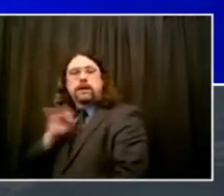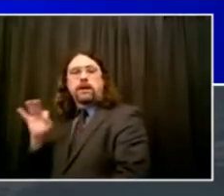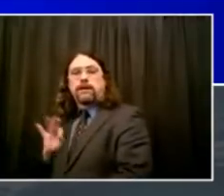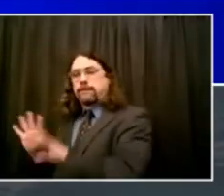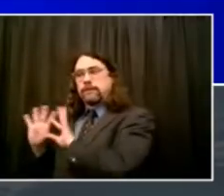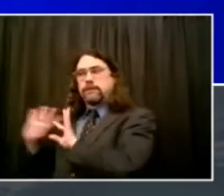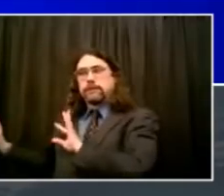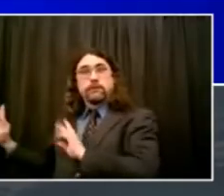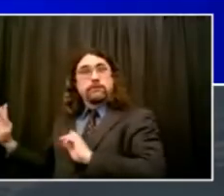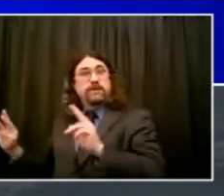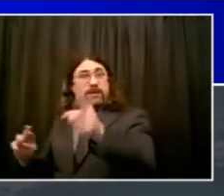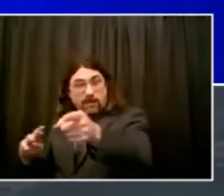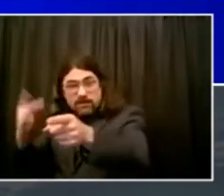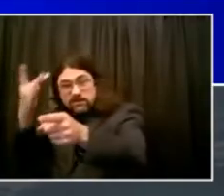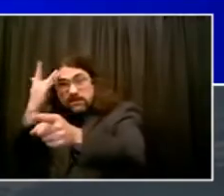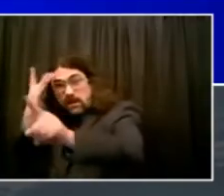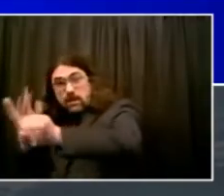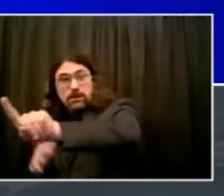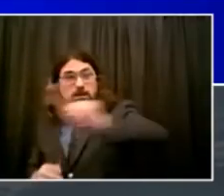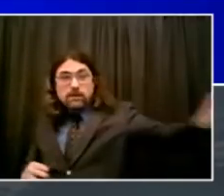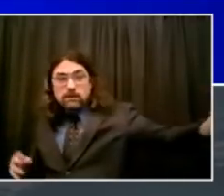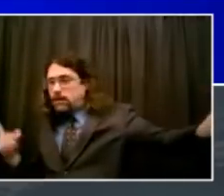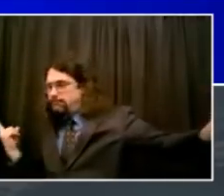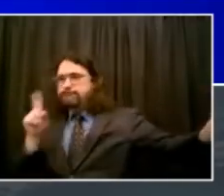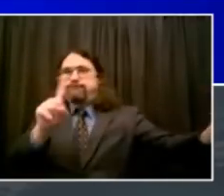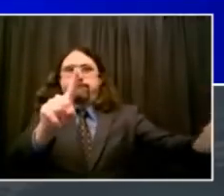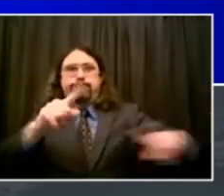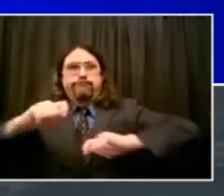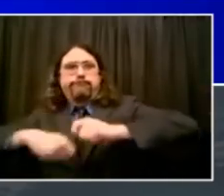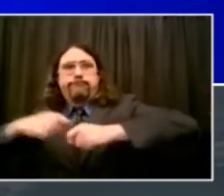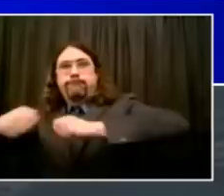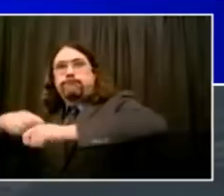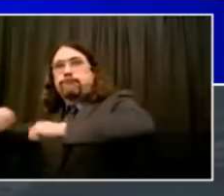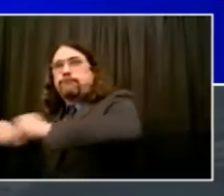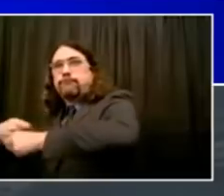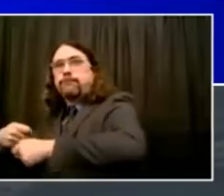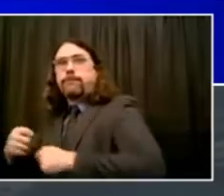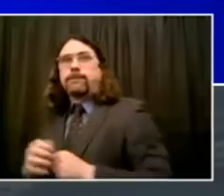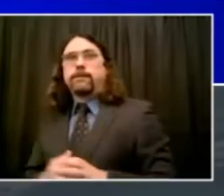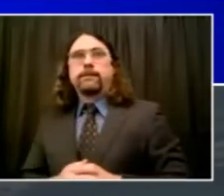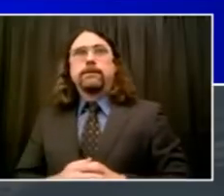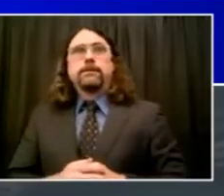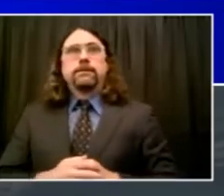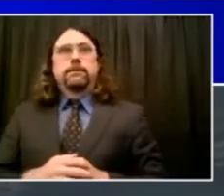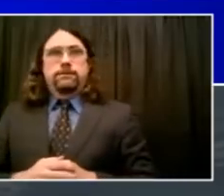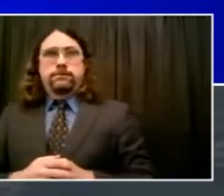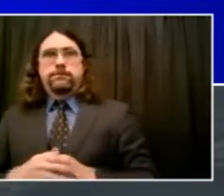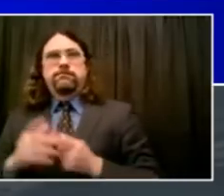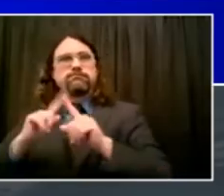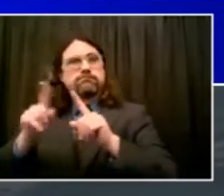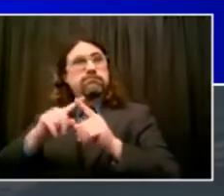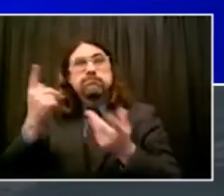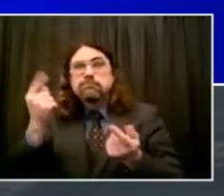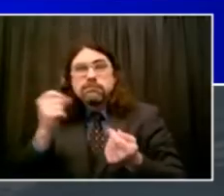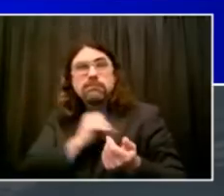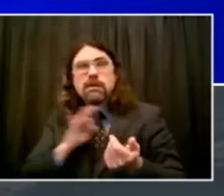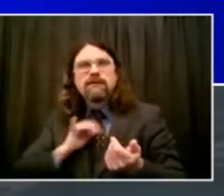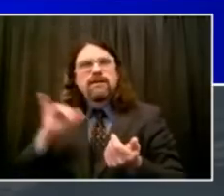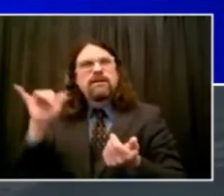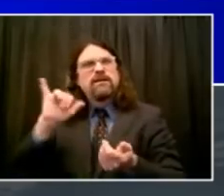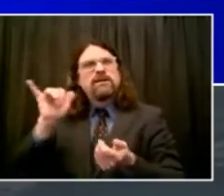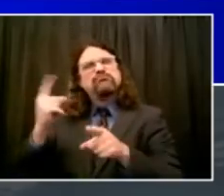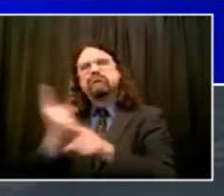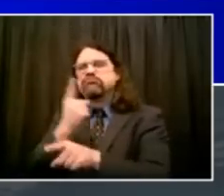aides, other staff. We will continue to fulfill the requests from every nursing home. By the end of